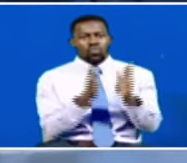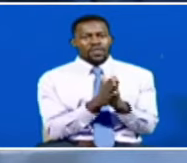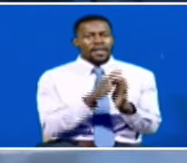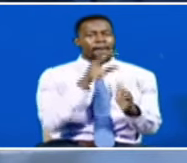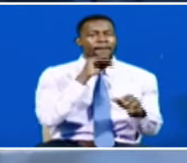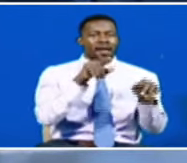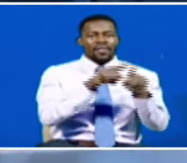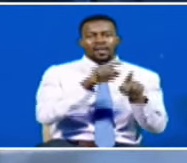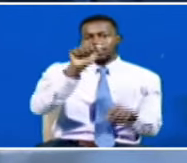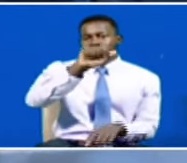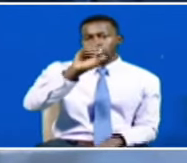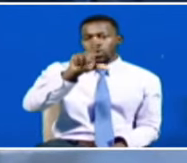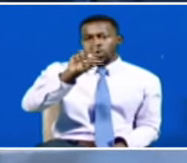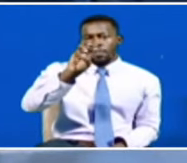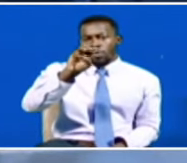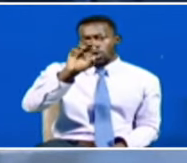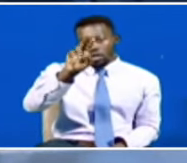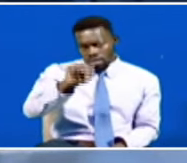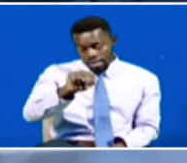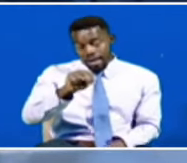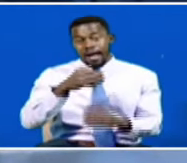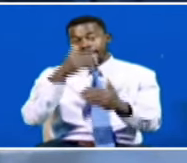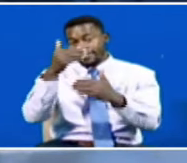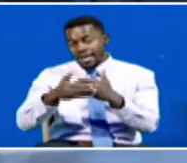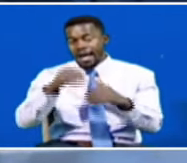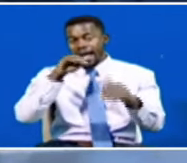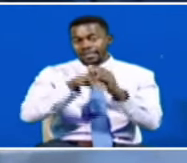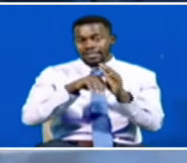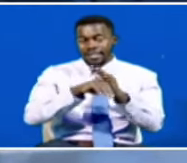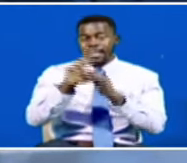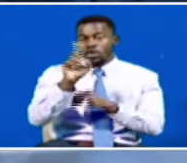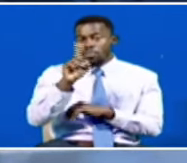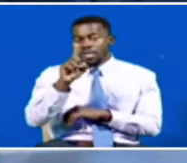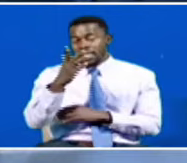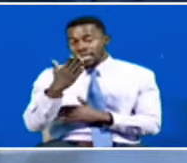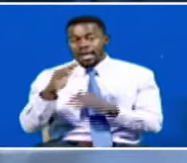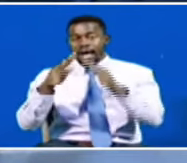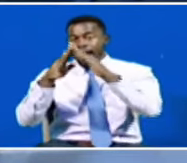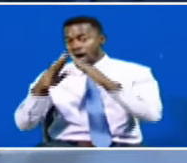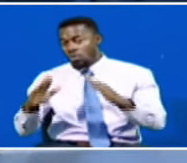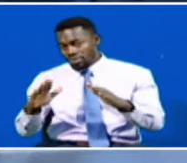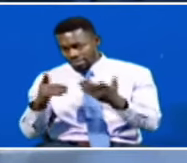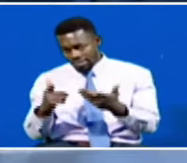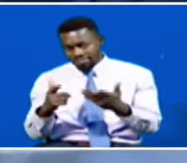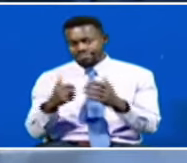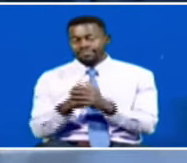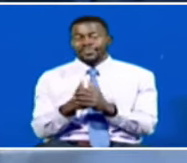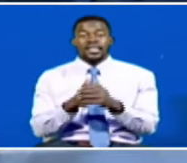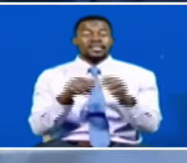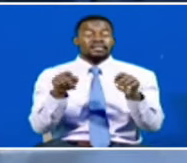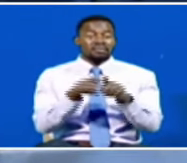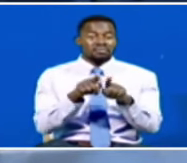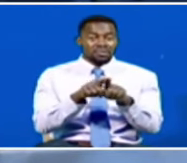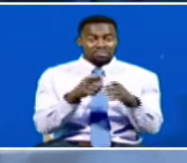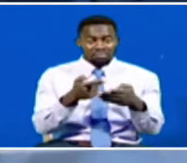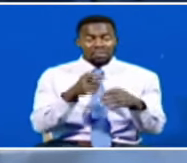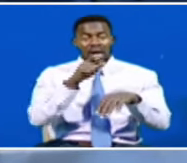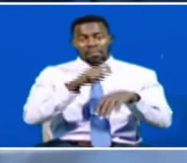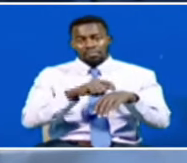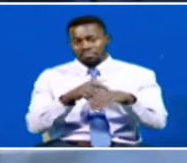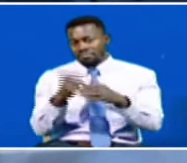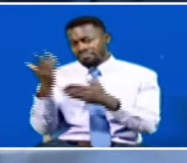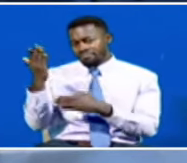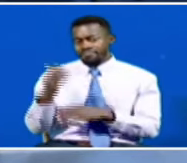brother, Solomon Mutura, after they accessed their Nairobi residence by scaling the fence. Here is Grace Nganga with the